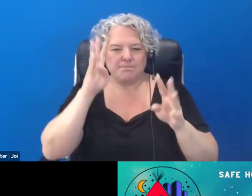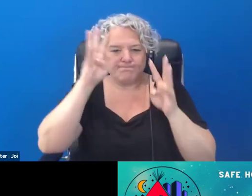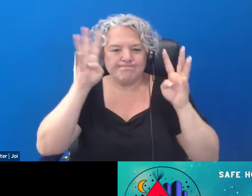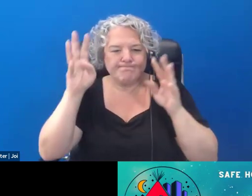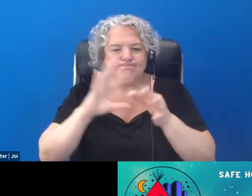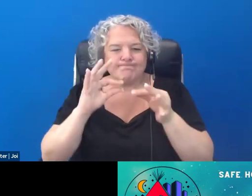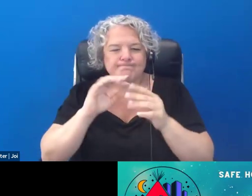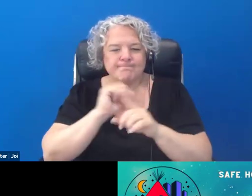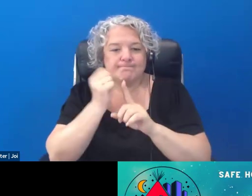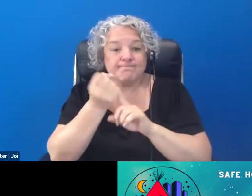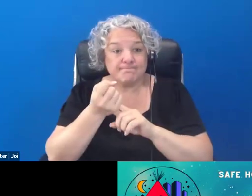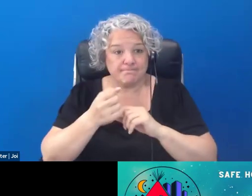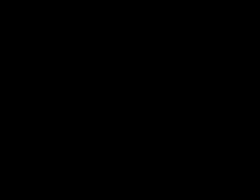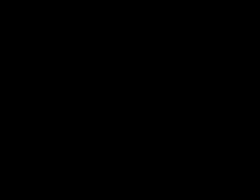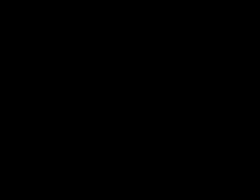Turn it over to you, Drew.